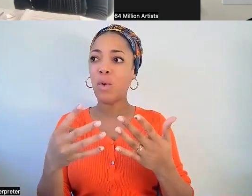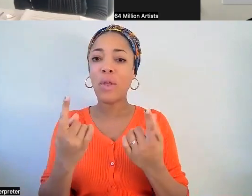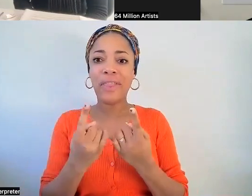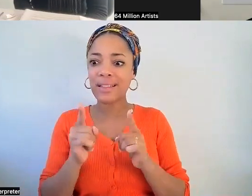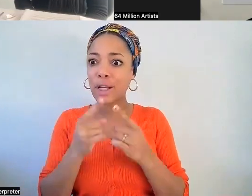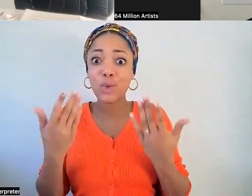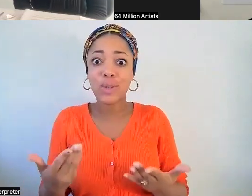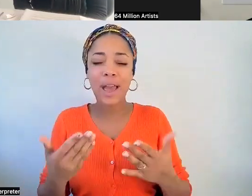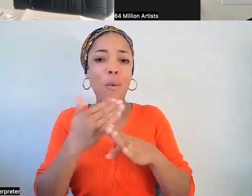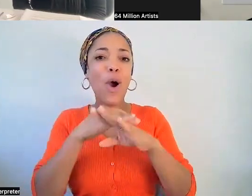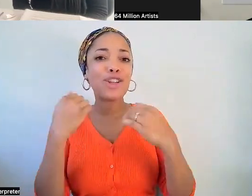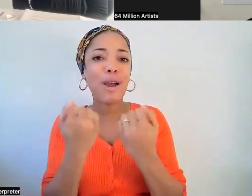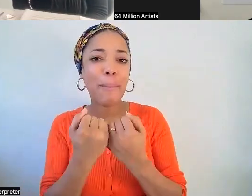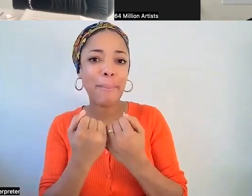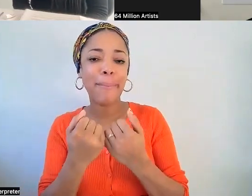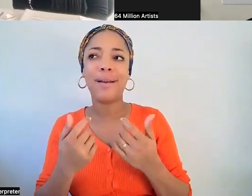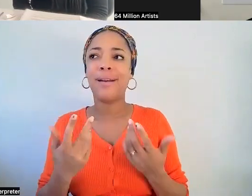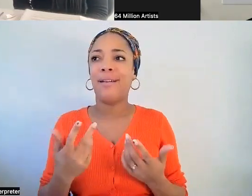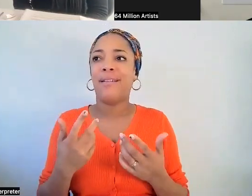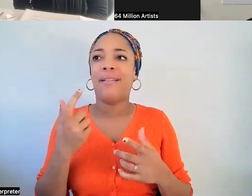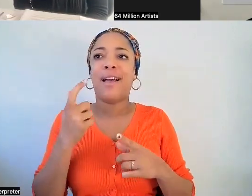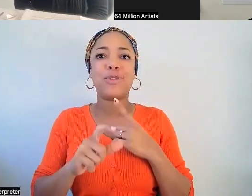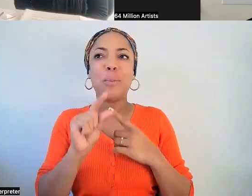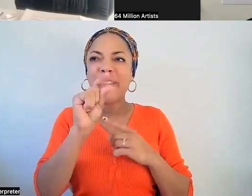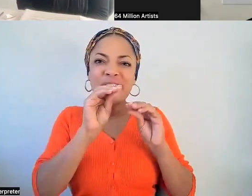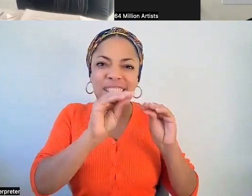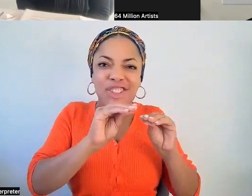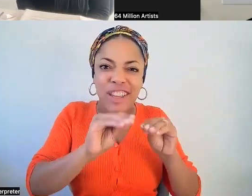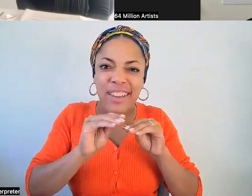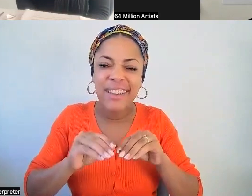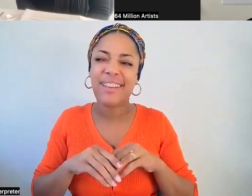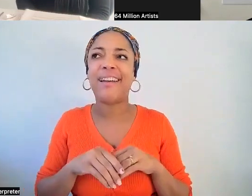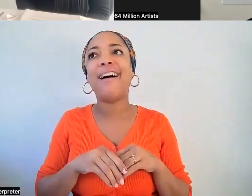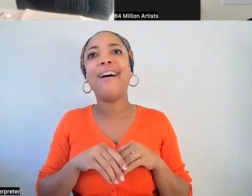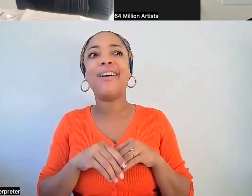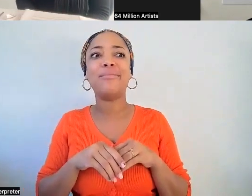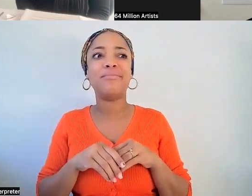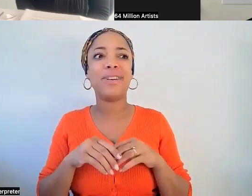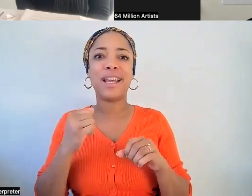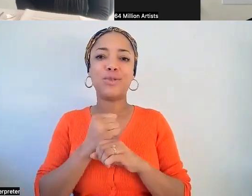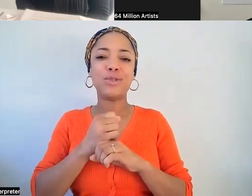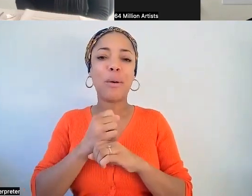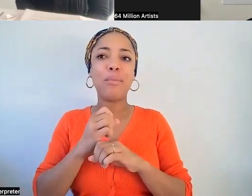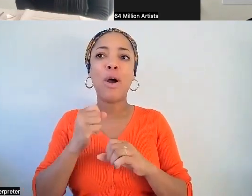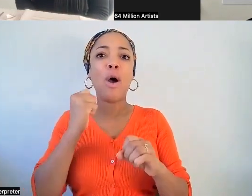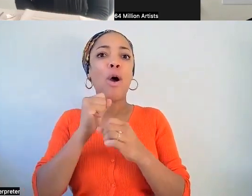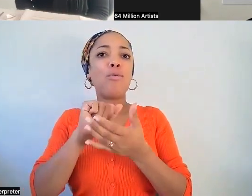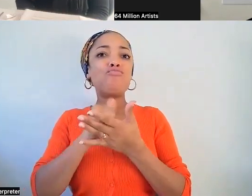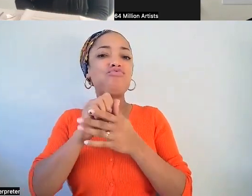a workshop, and I also do a bit of teaching, and I do some broadcasting. I'm sometimes on the